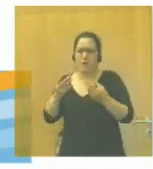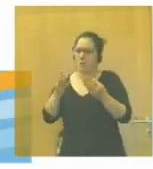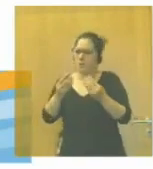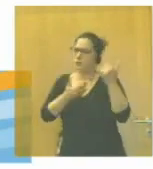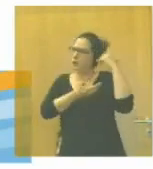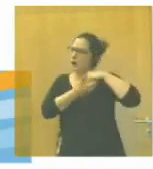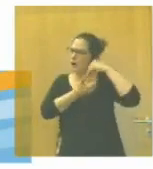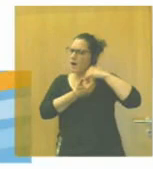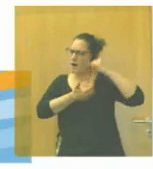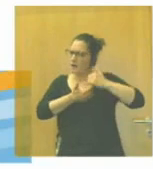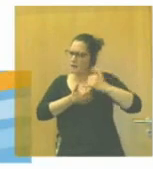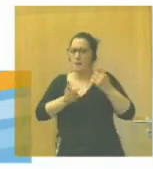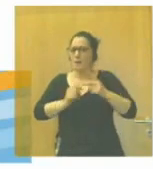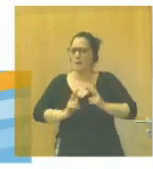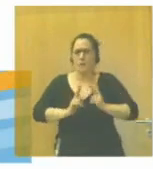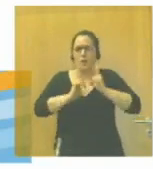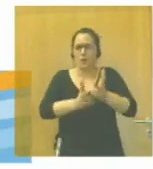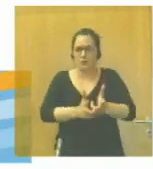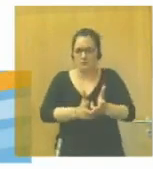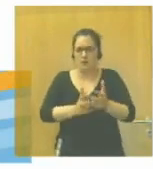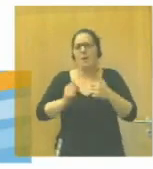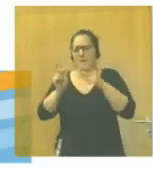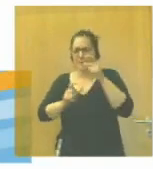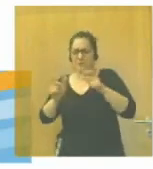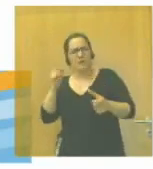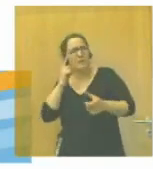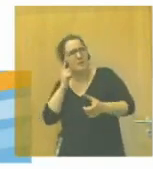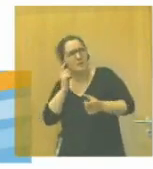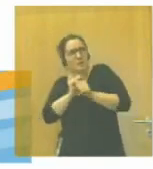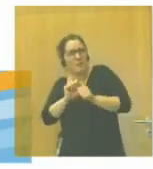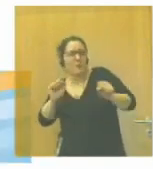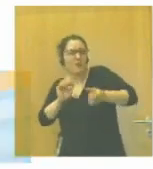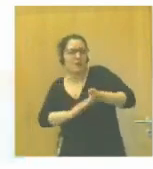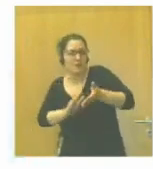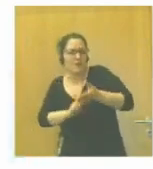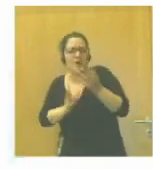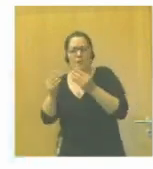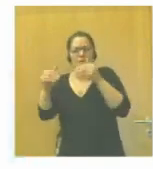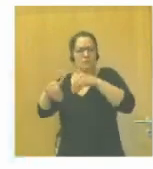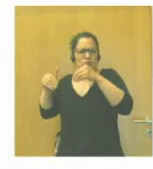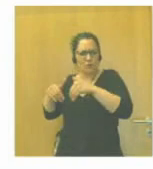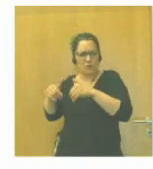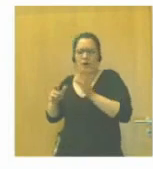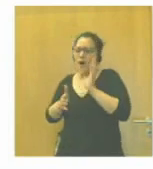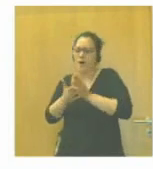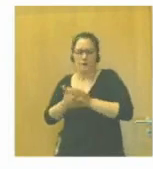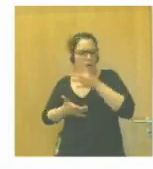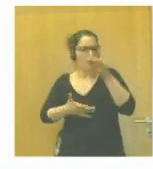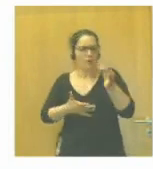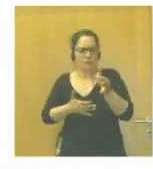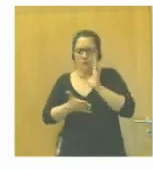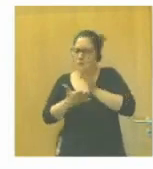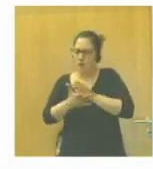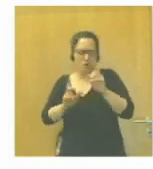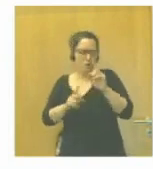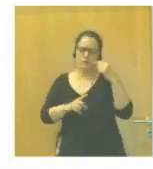enforce stories of hope and recovery and where to get help, so that people reading that feel that they can see themselves in that and that